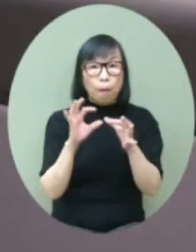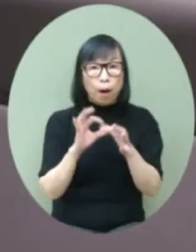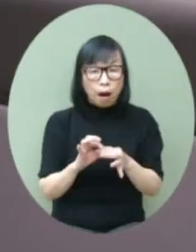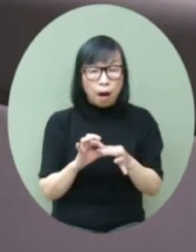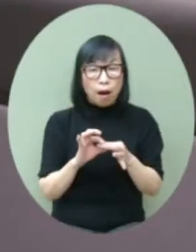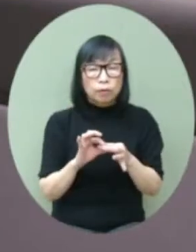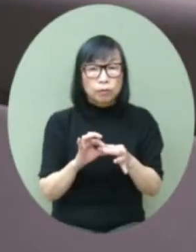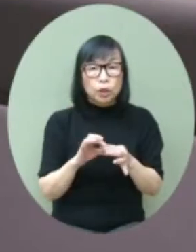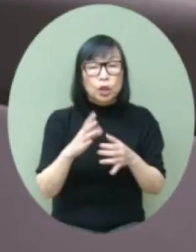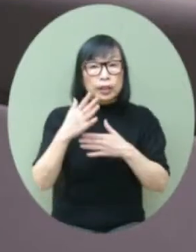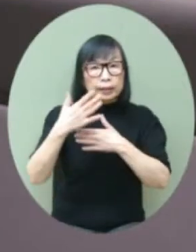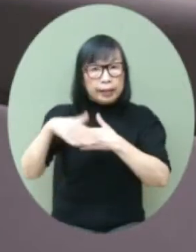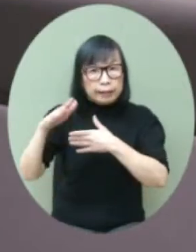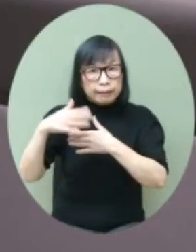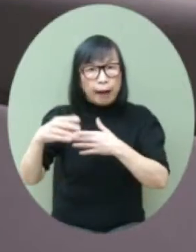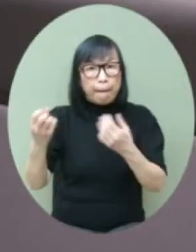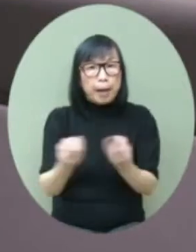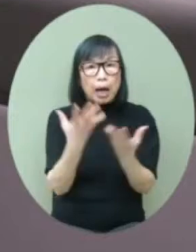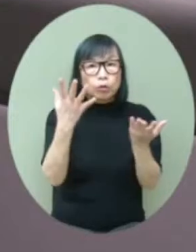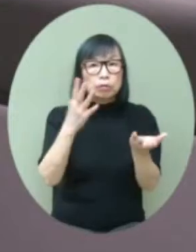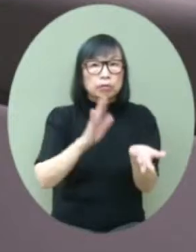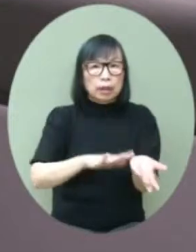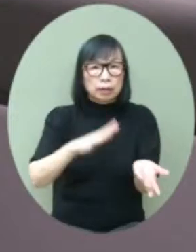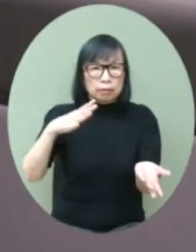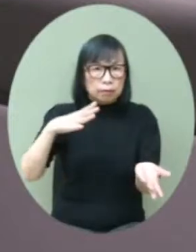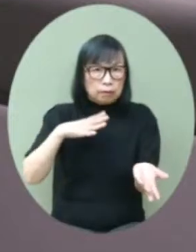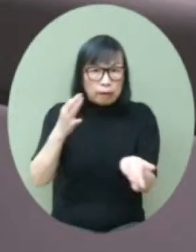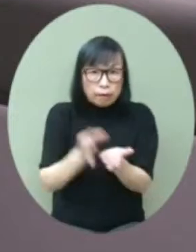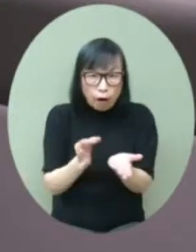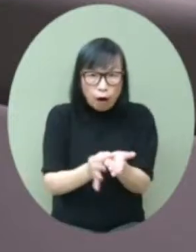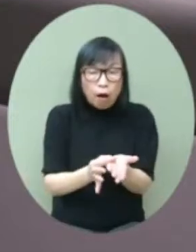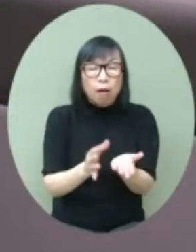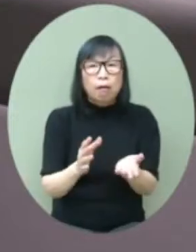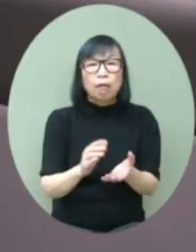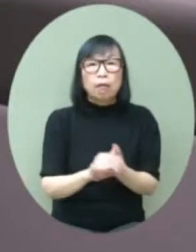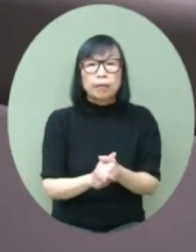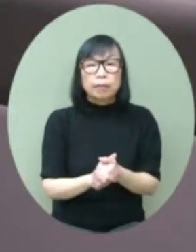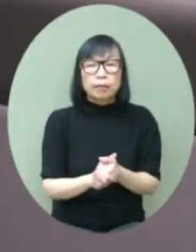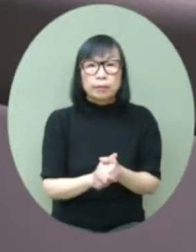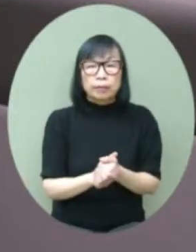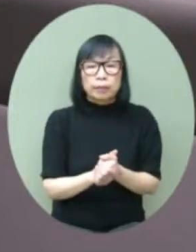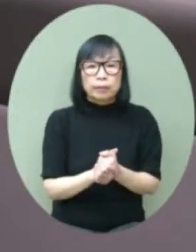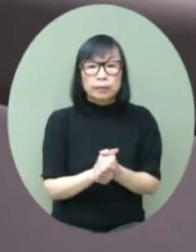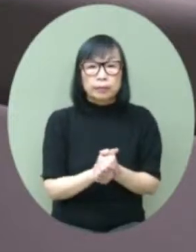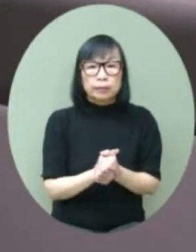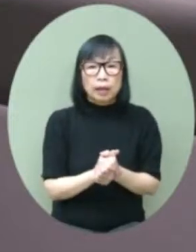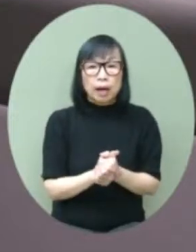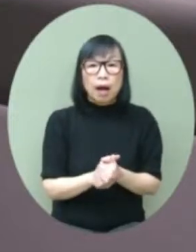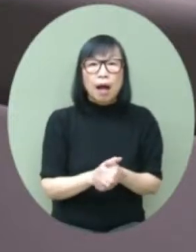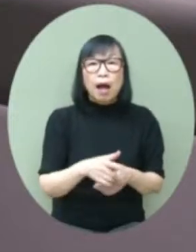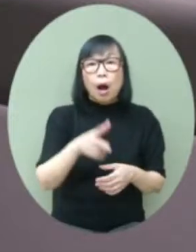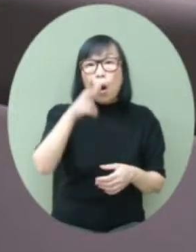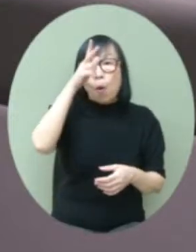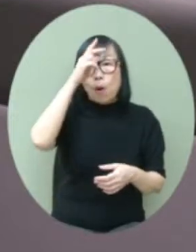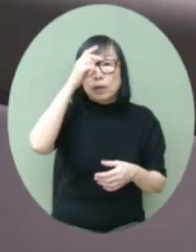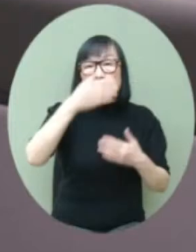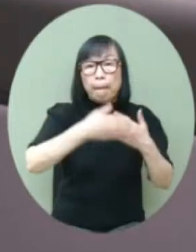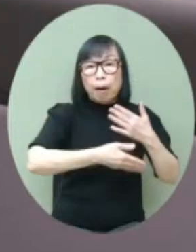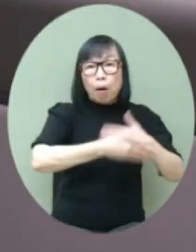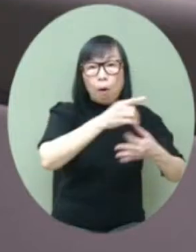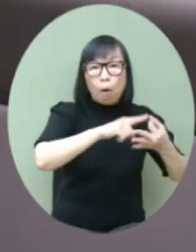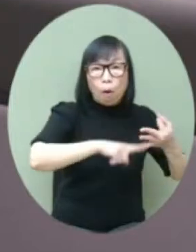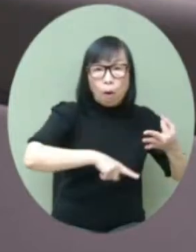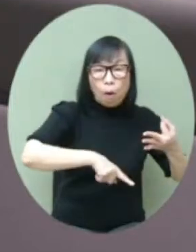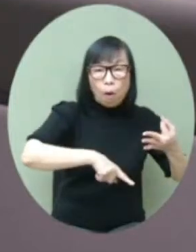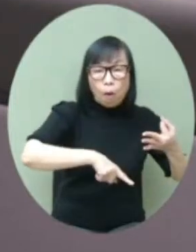been her contacts? And also regarding other premises where there have been an outbreak, the Phu